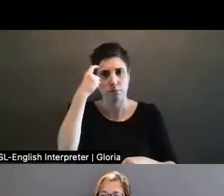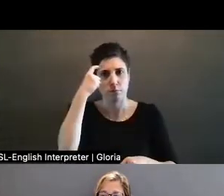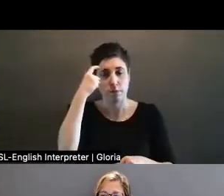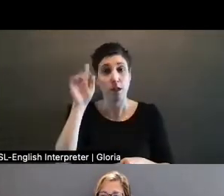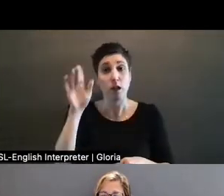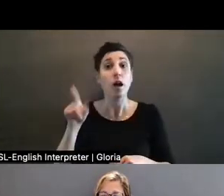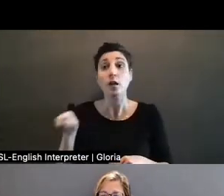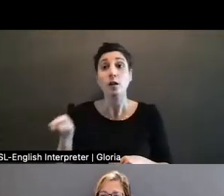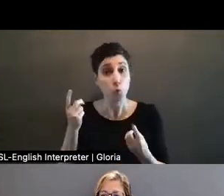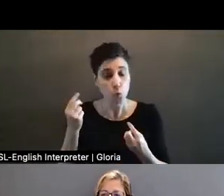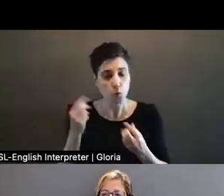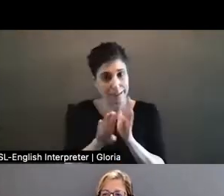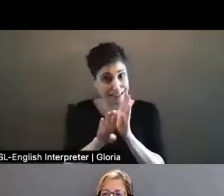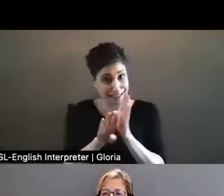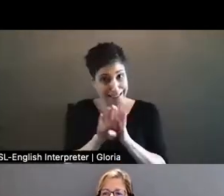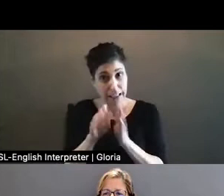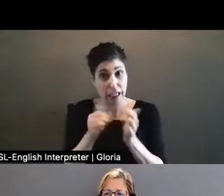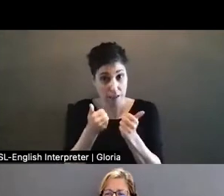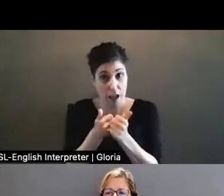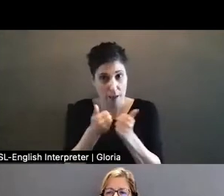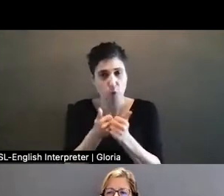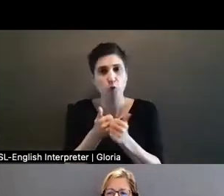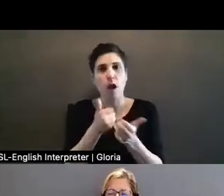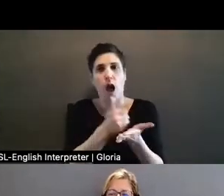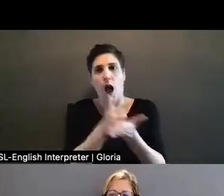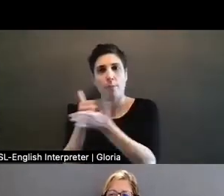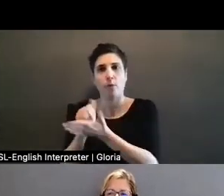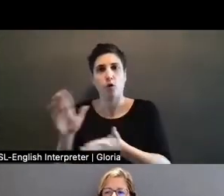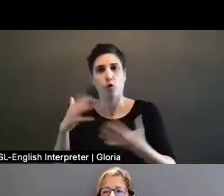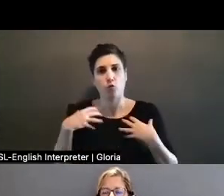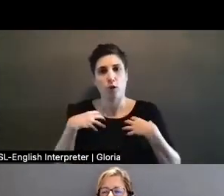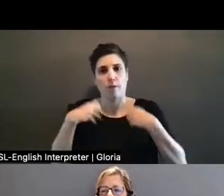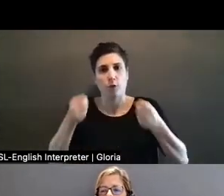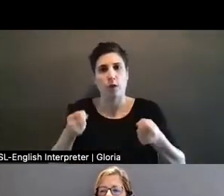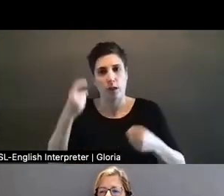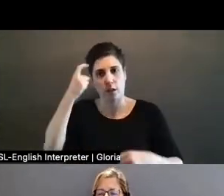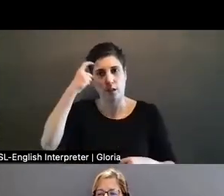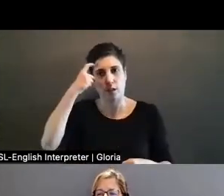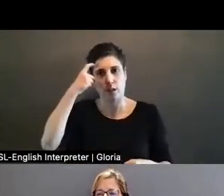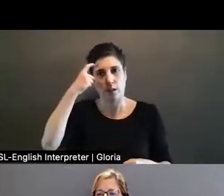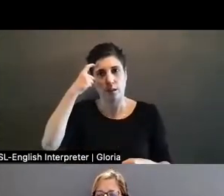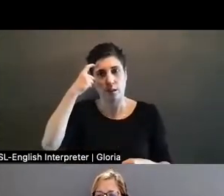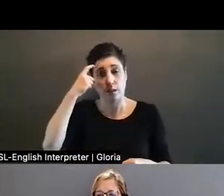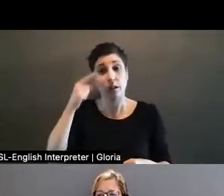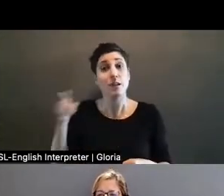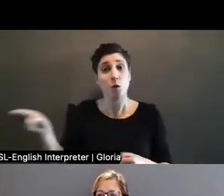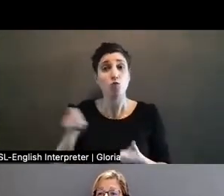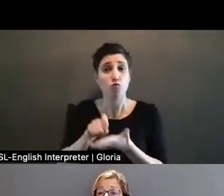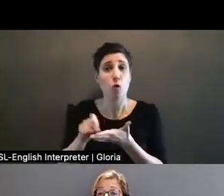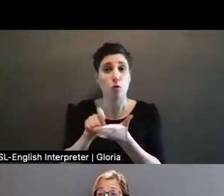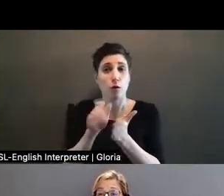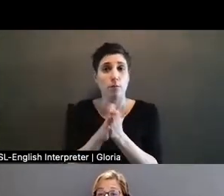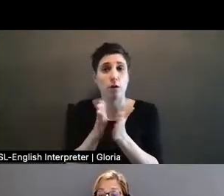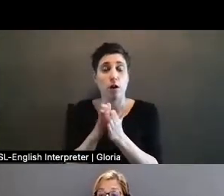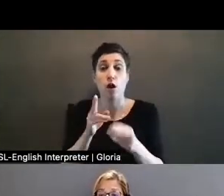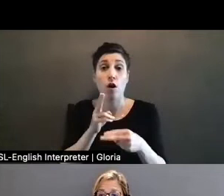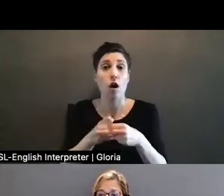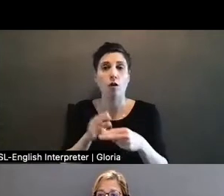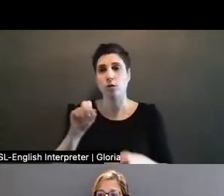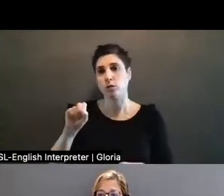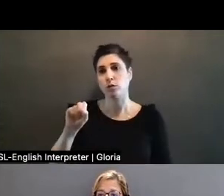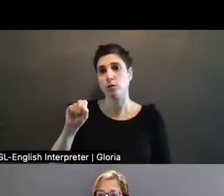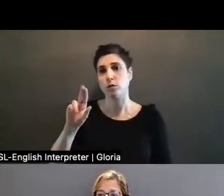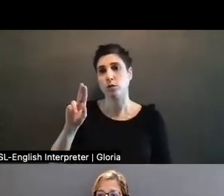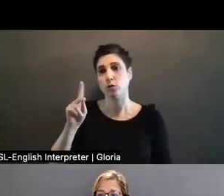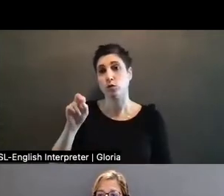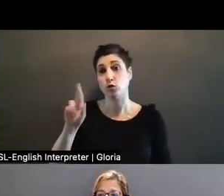that process and speaks about that. And as well has written a book called Super Better, all about taking gaming